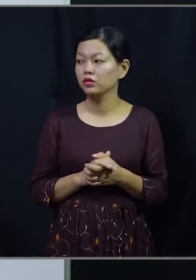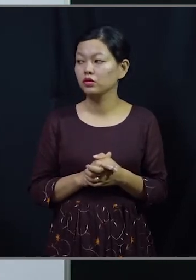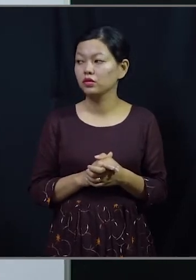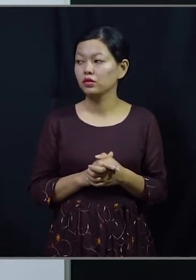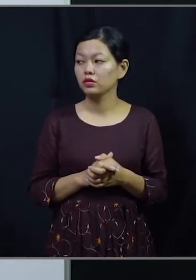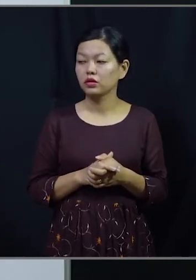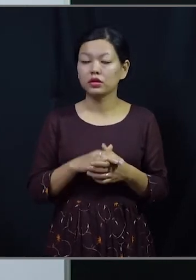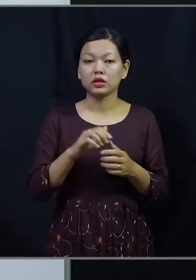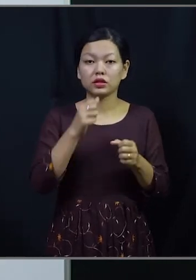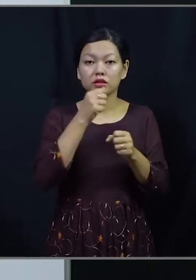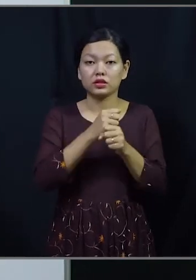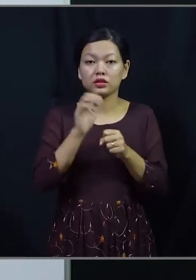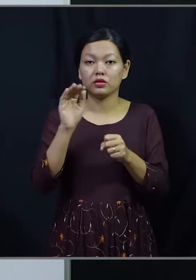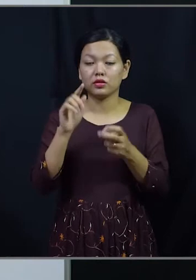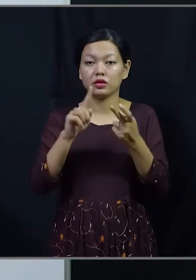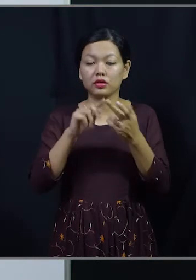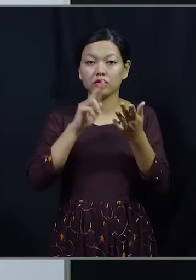the inverse of